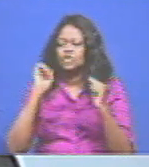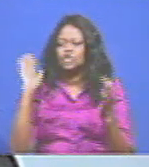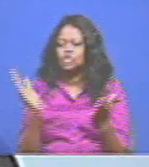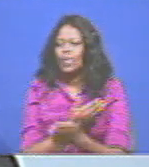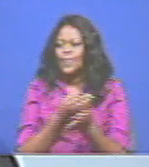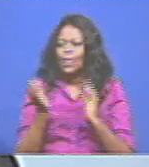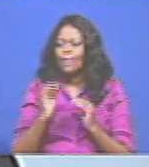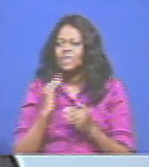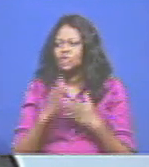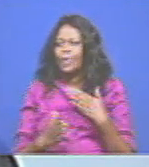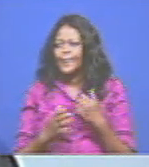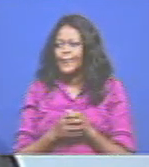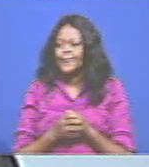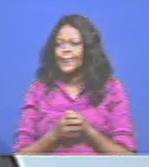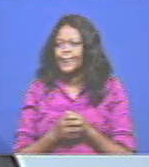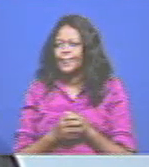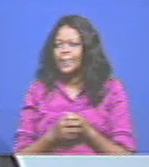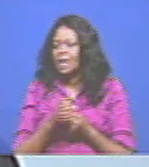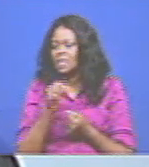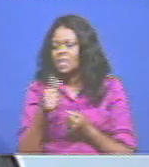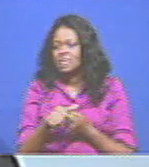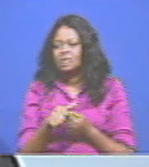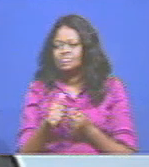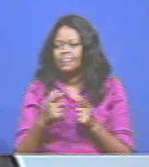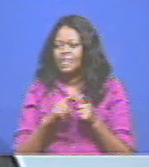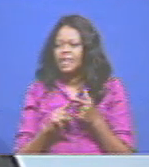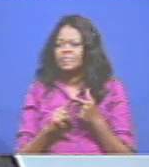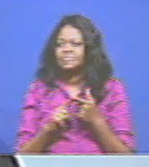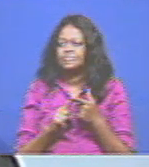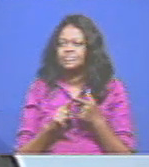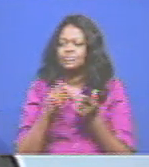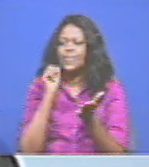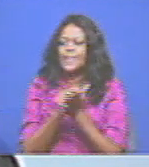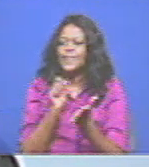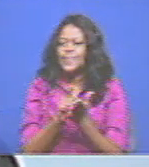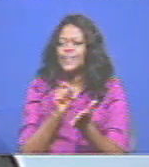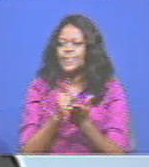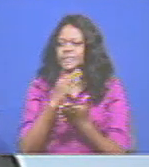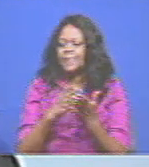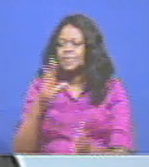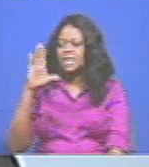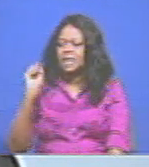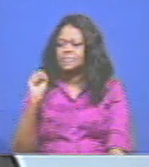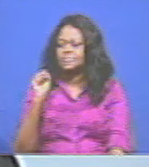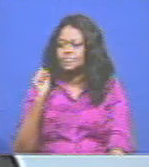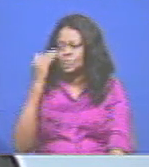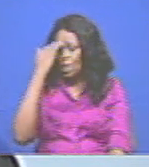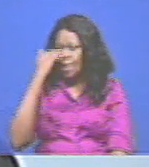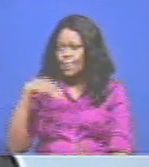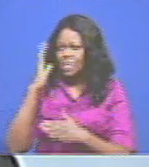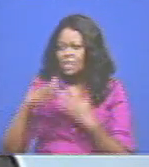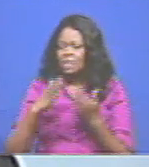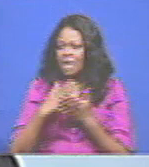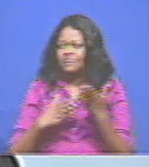and stop the proliferation of the money, then he sucks some of those cabinet secretaries, because more than a half of those fellows